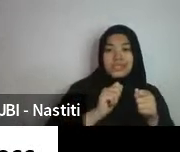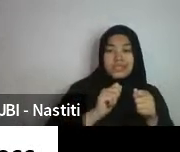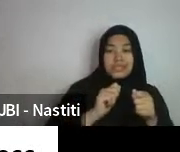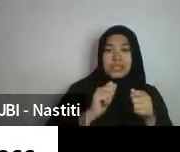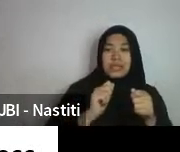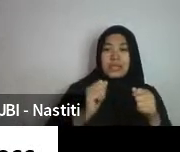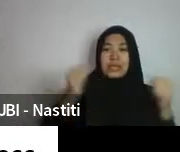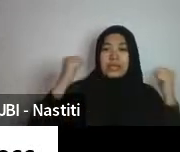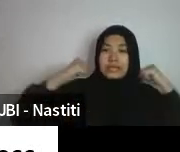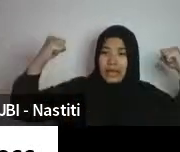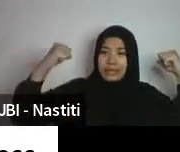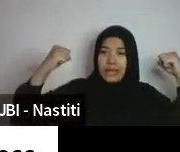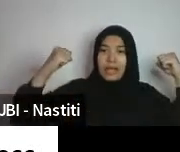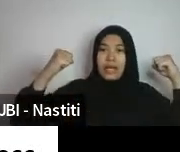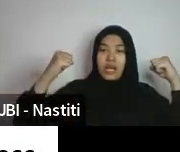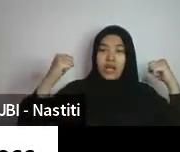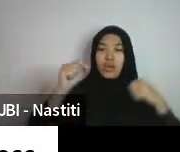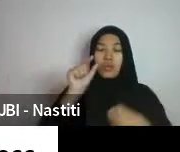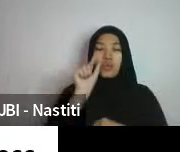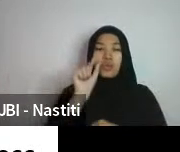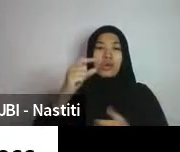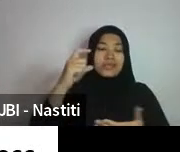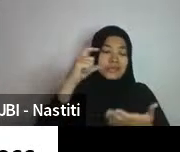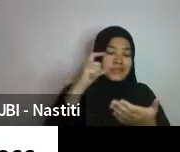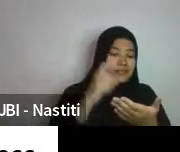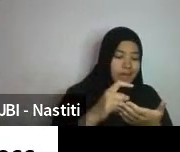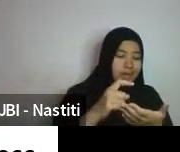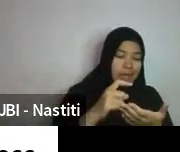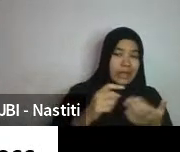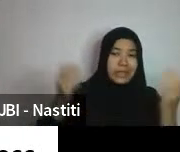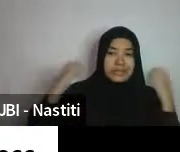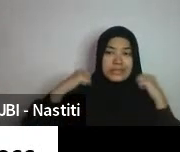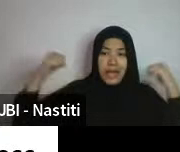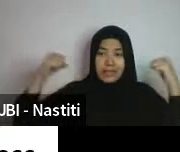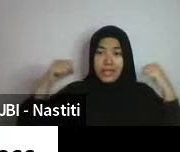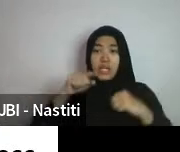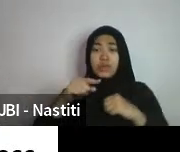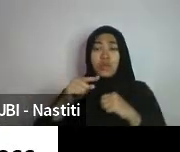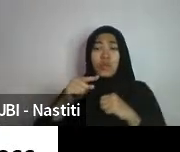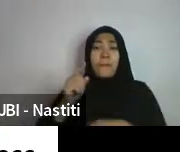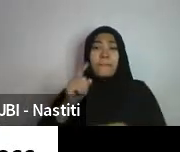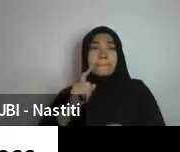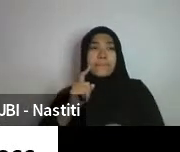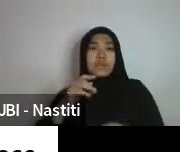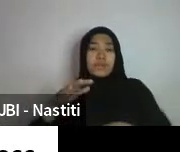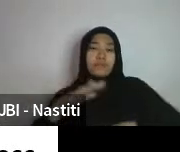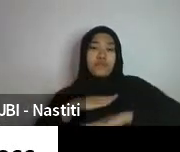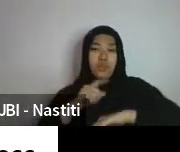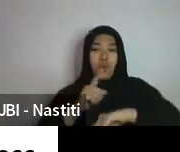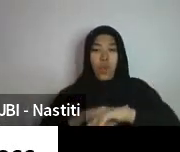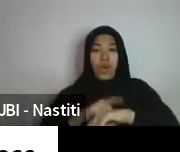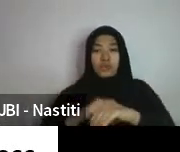that means was there was discussion around symptoms only being treated,